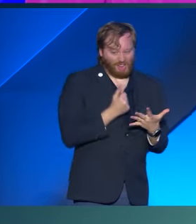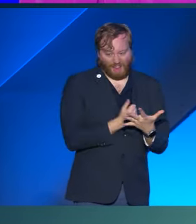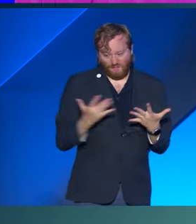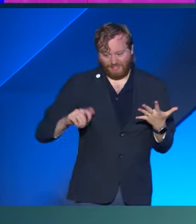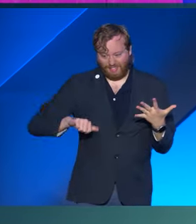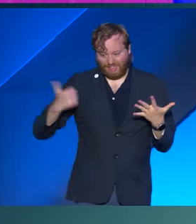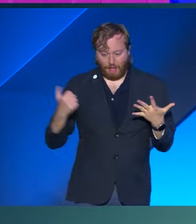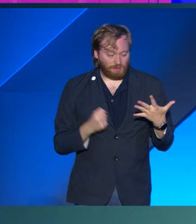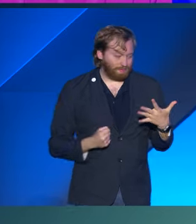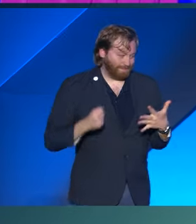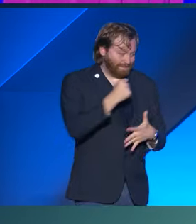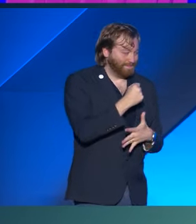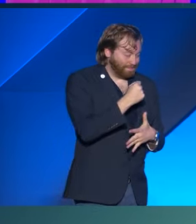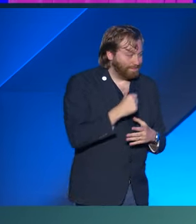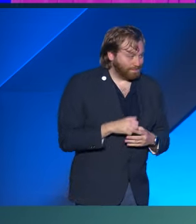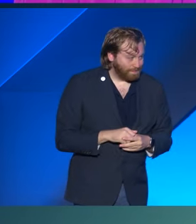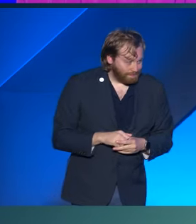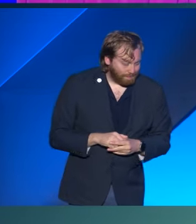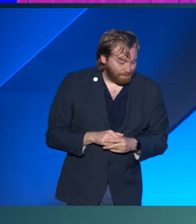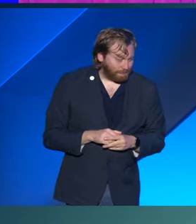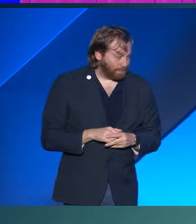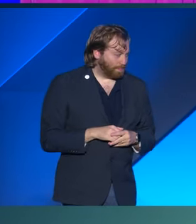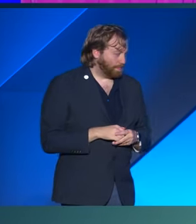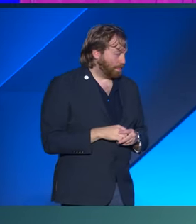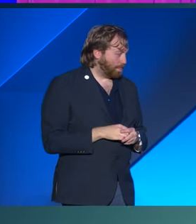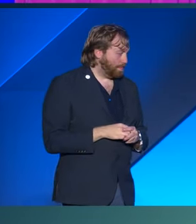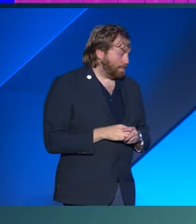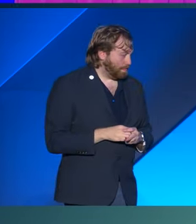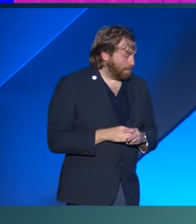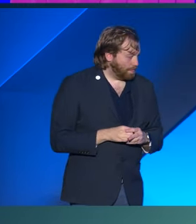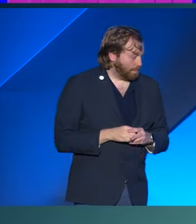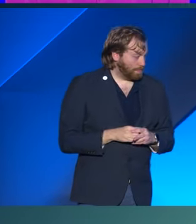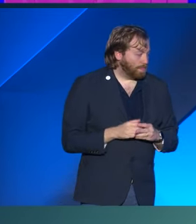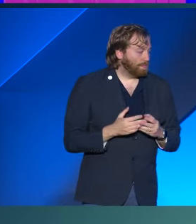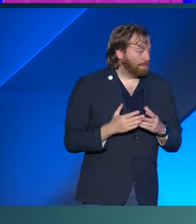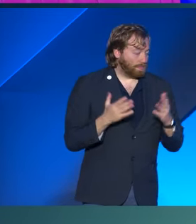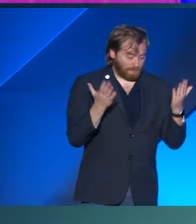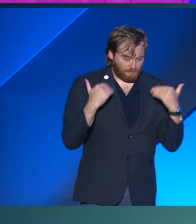After our Indeedians, we go directly to our programs, policies,